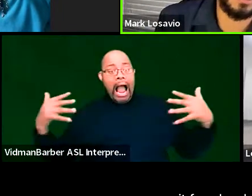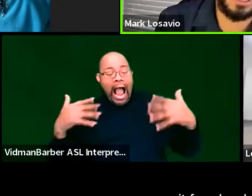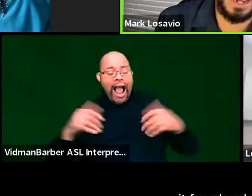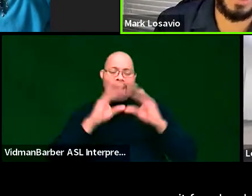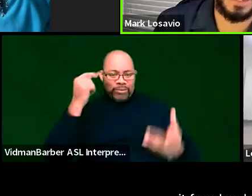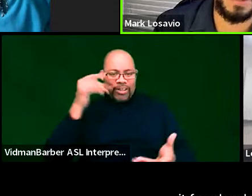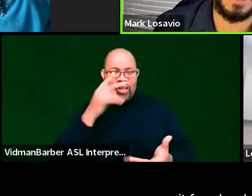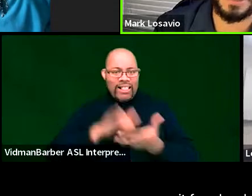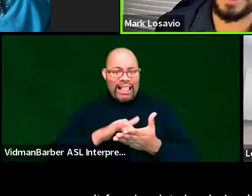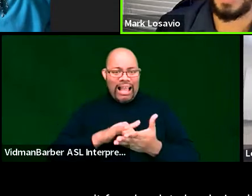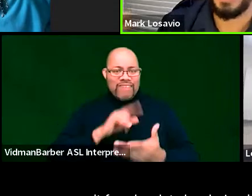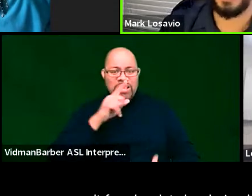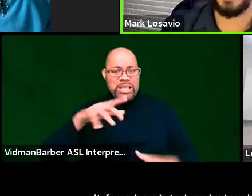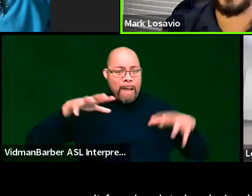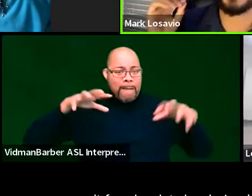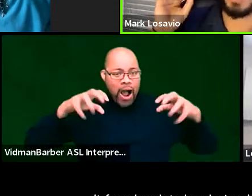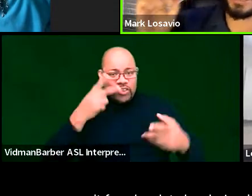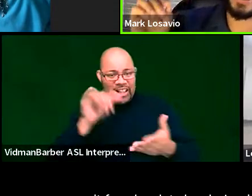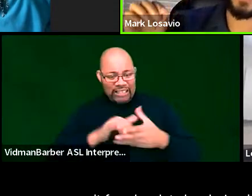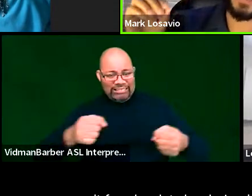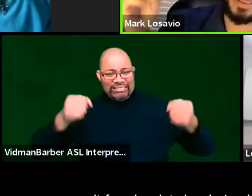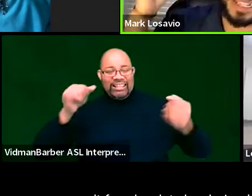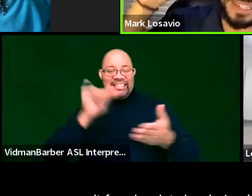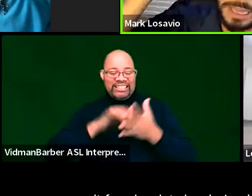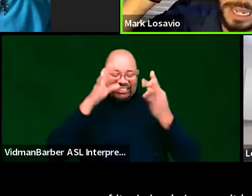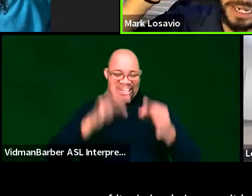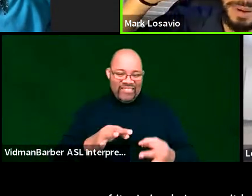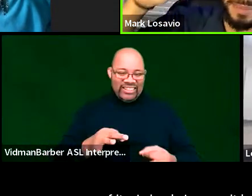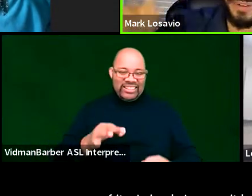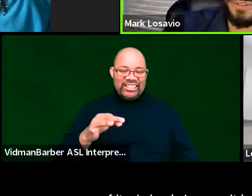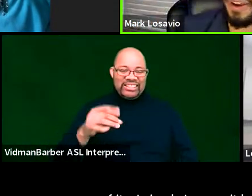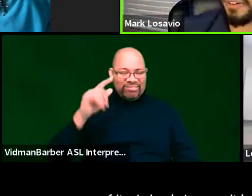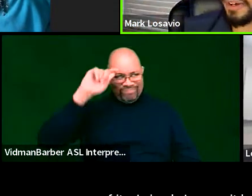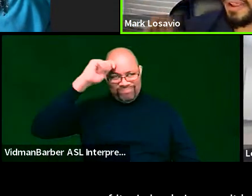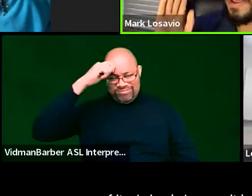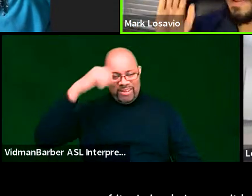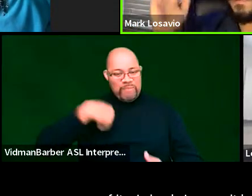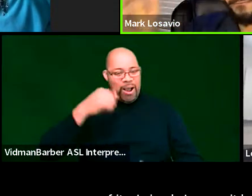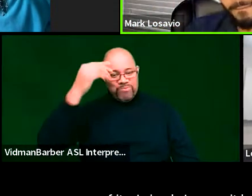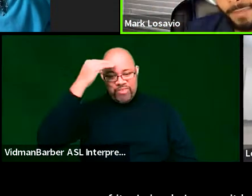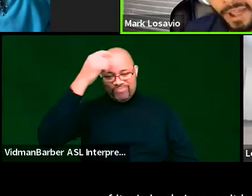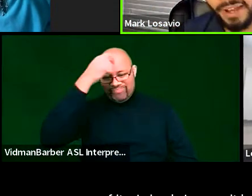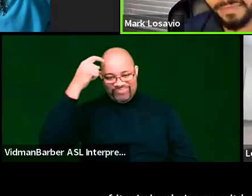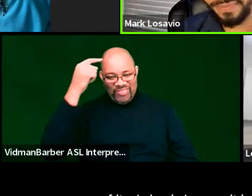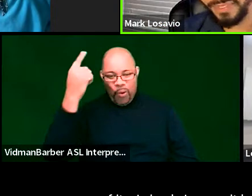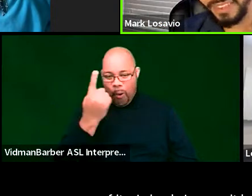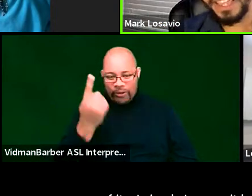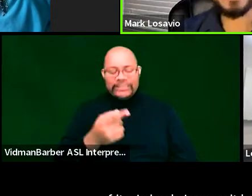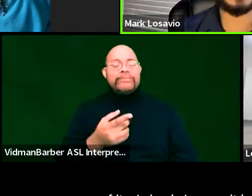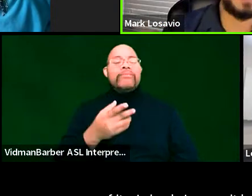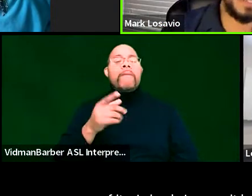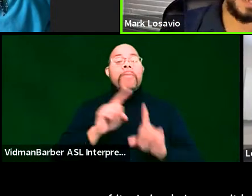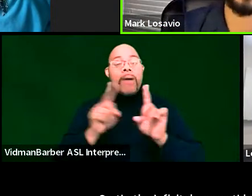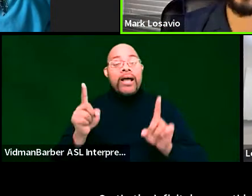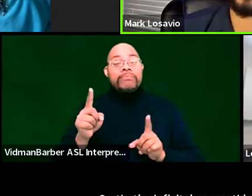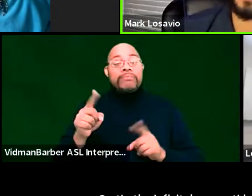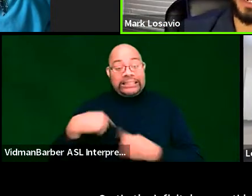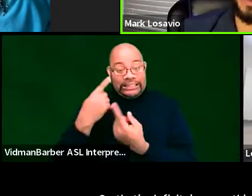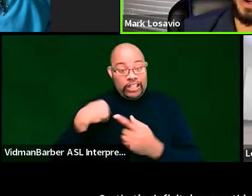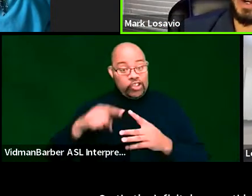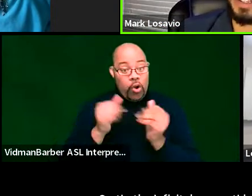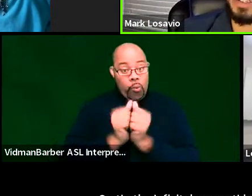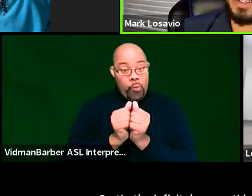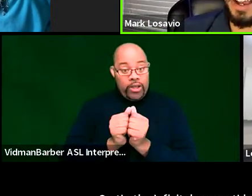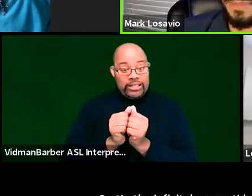because it looks like an alien monster. So that's definitely something that's like locked in my brain forever. But since I started